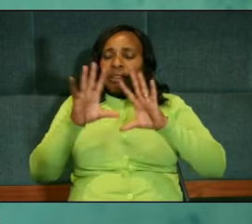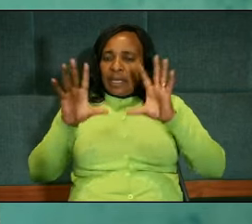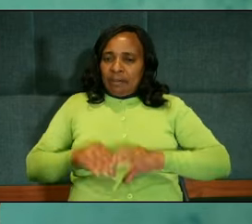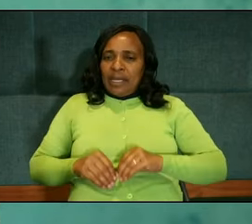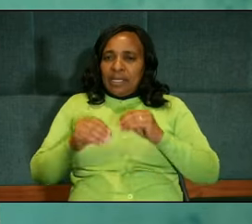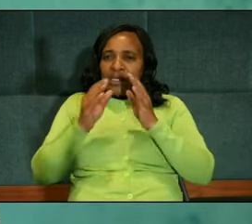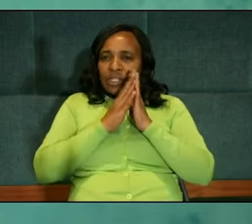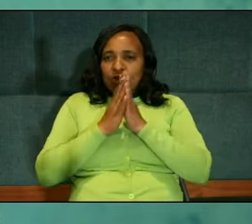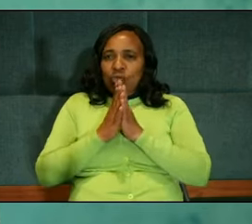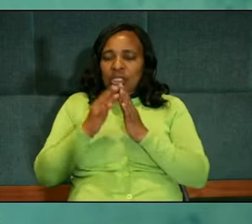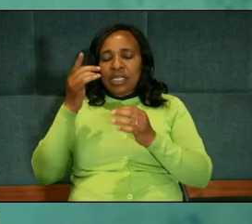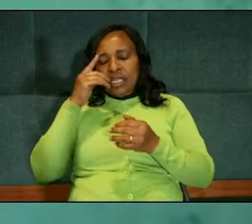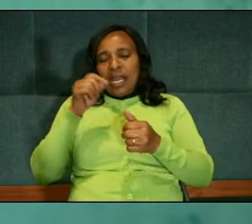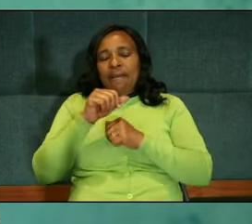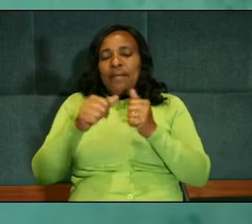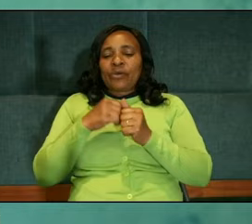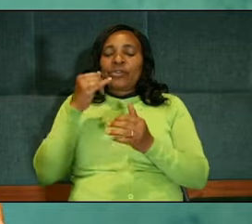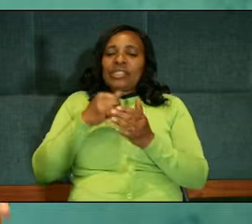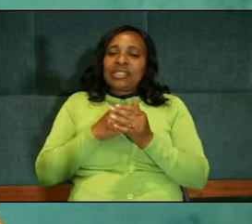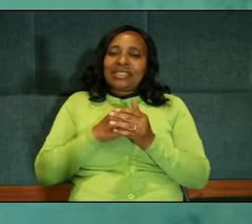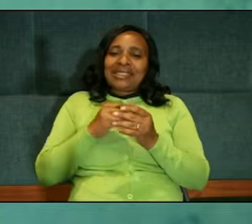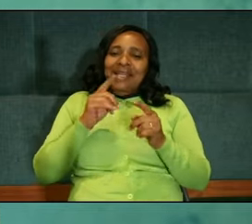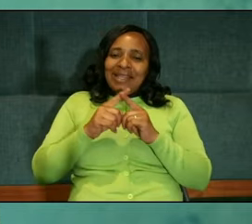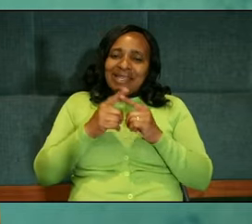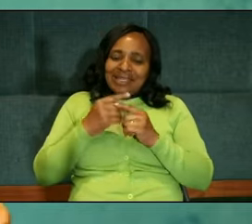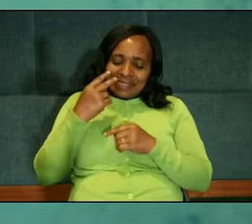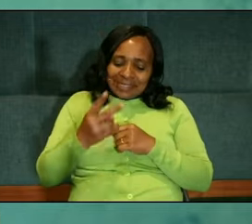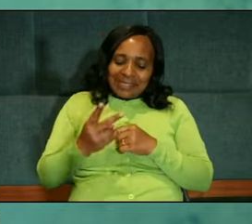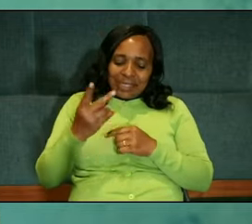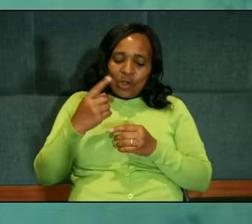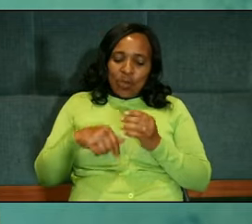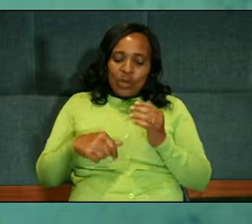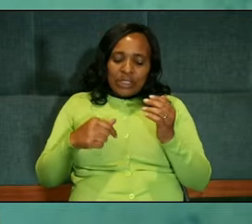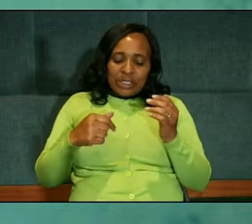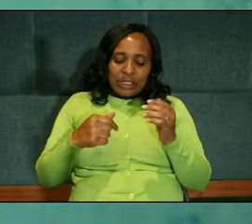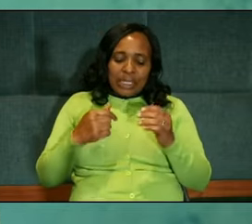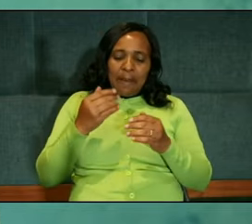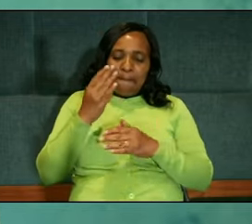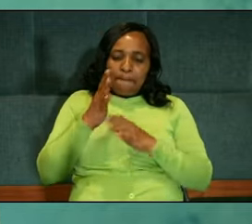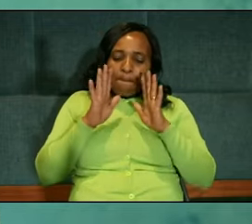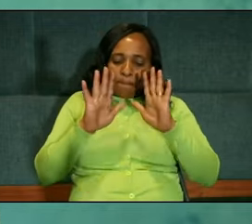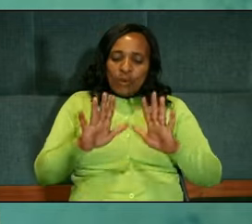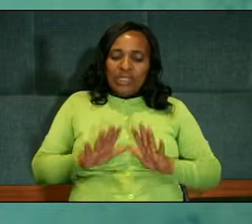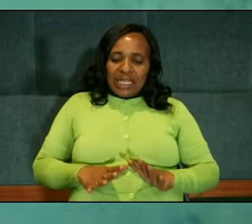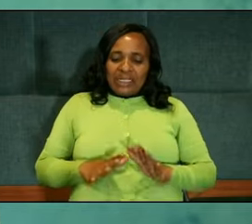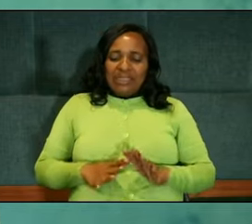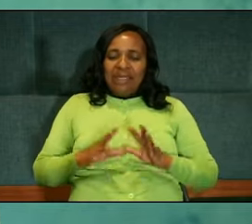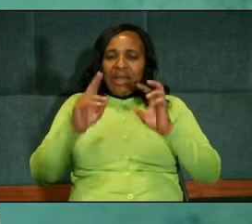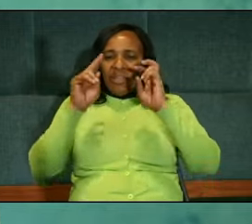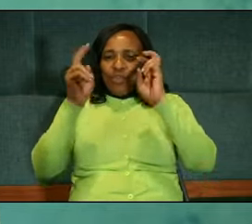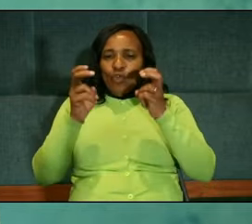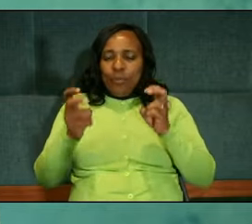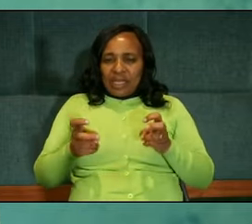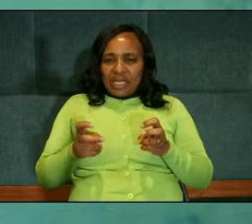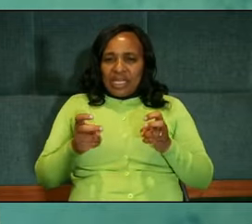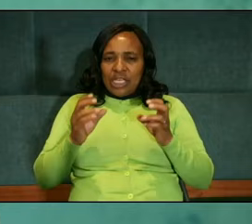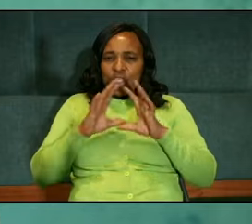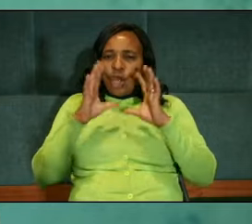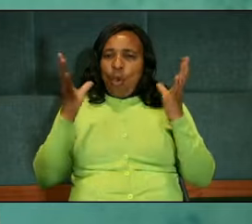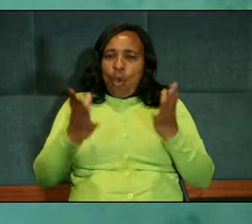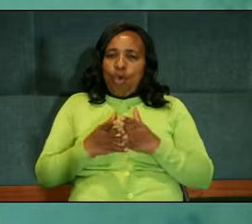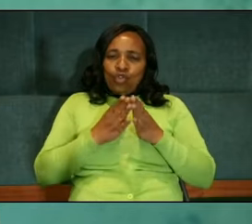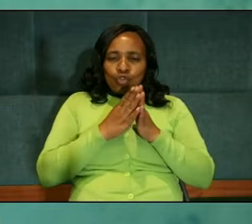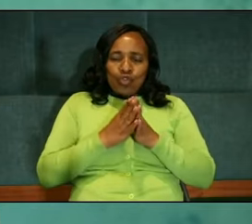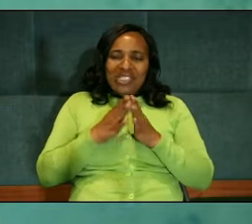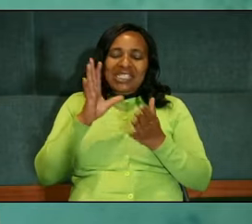the story, if you think about it and just see what is the main theme, what is the most common theme throughout the whole story, is the